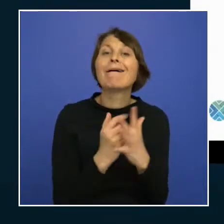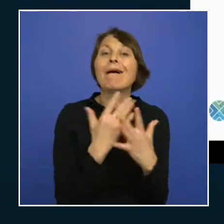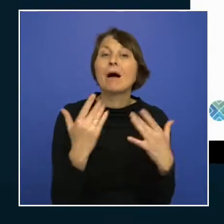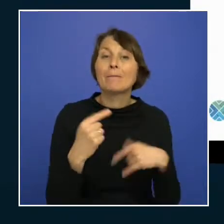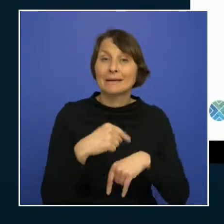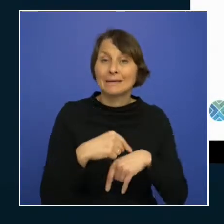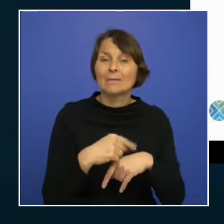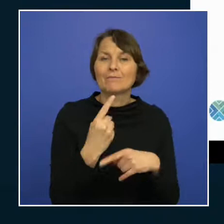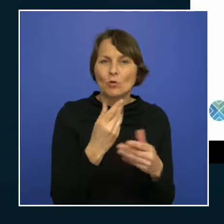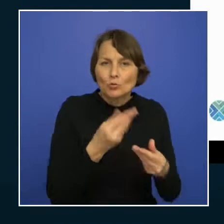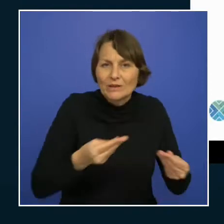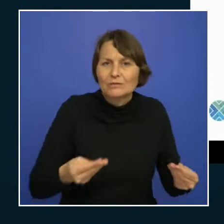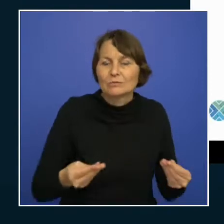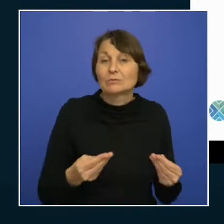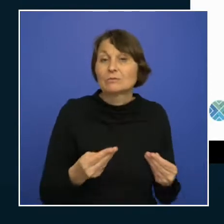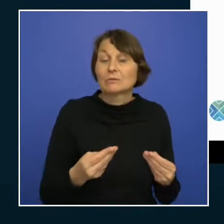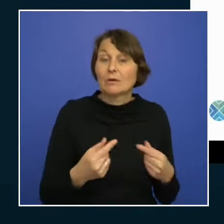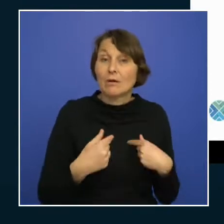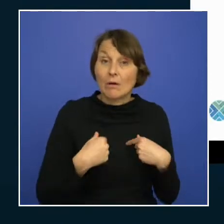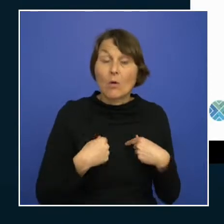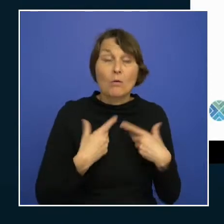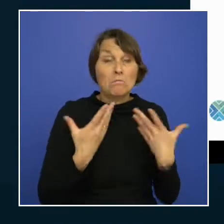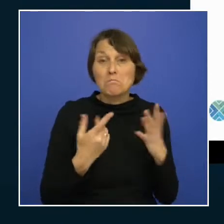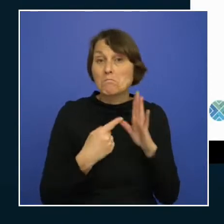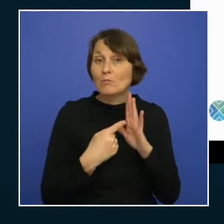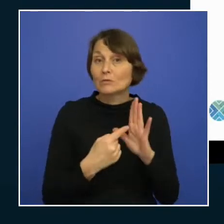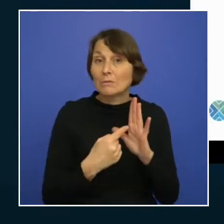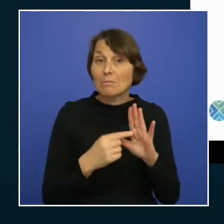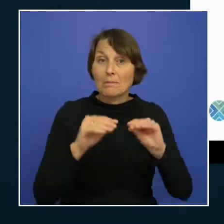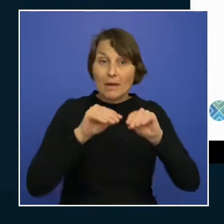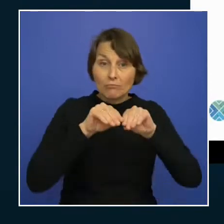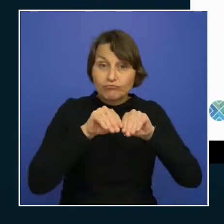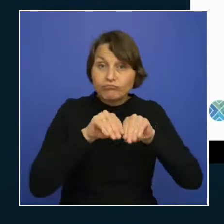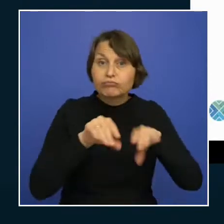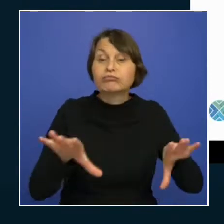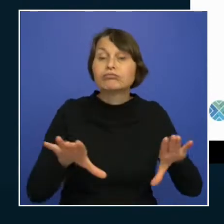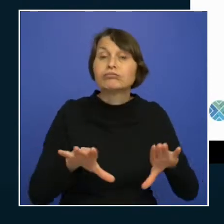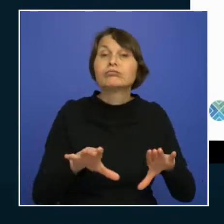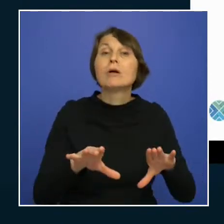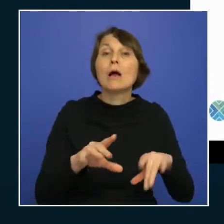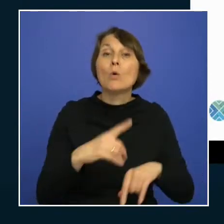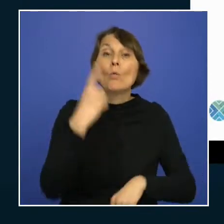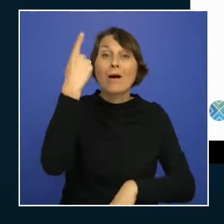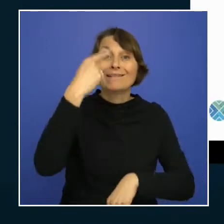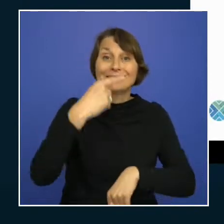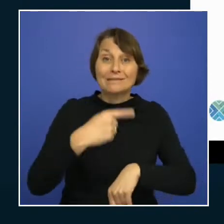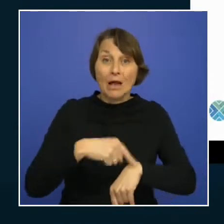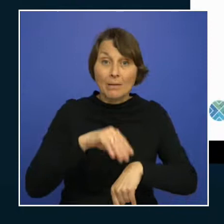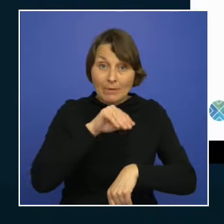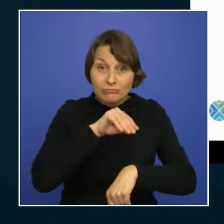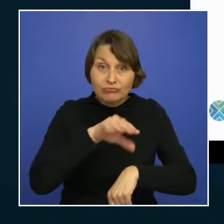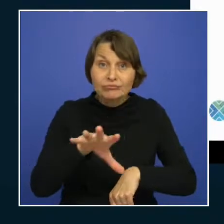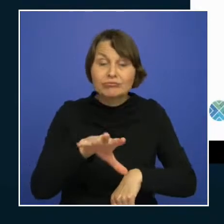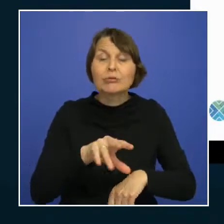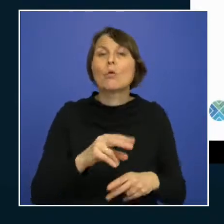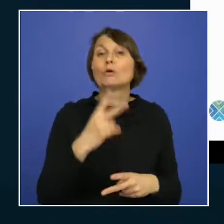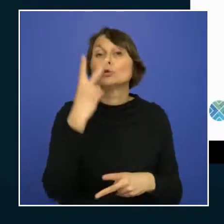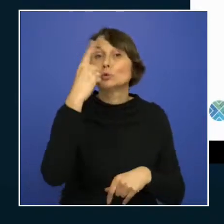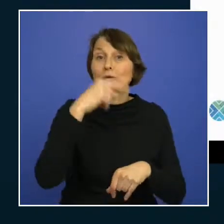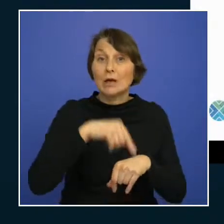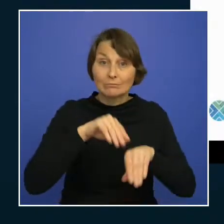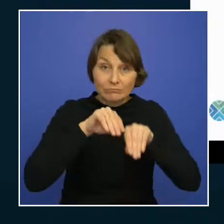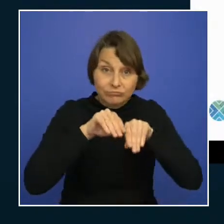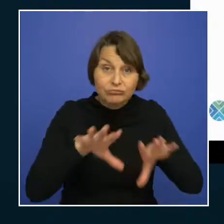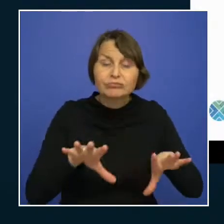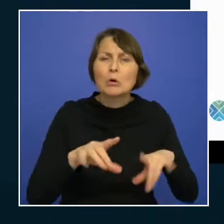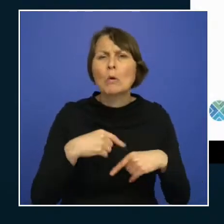resource. So am I going to deploy numerous instances of this specific resource? If I'm going to do that, or I think that's going to